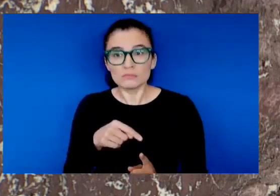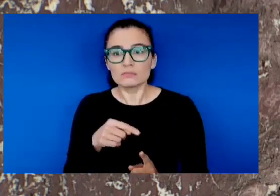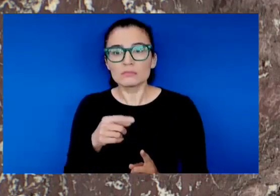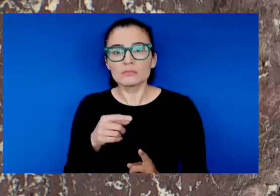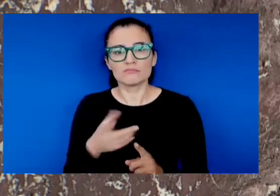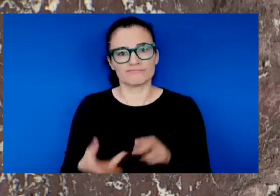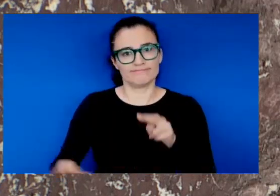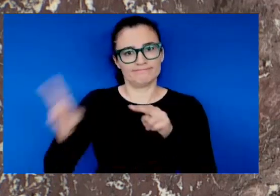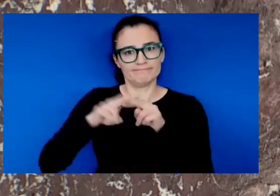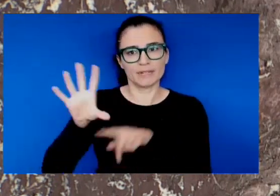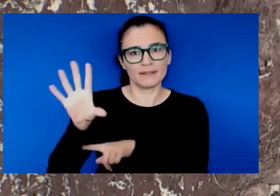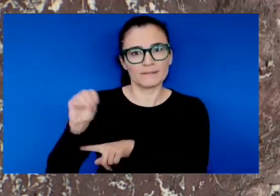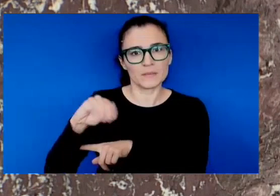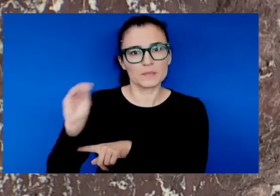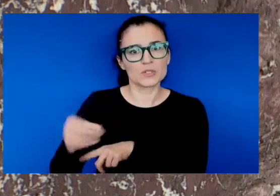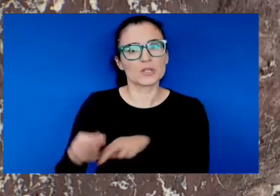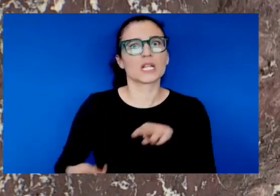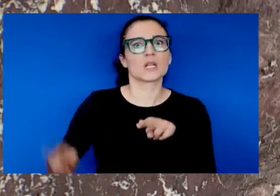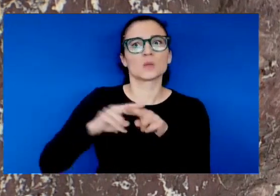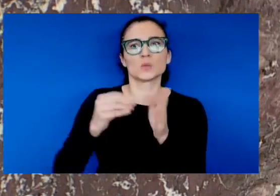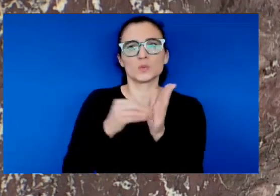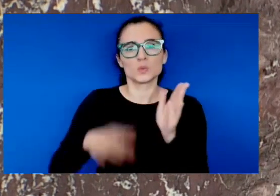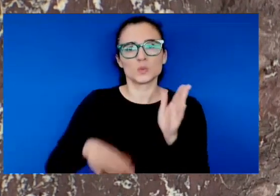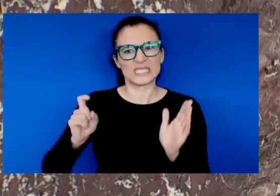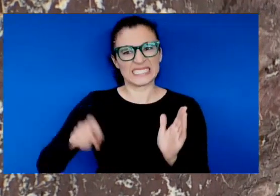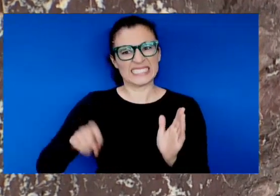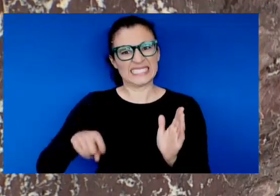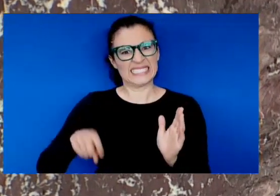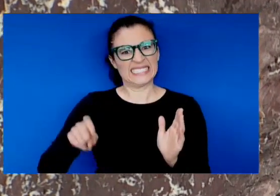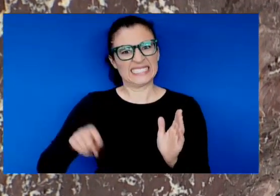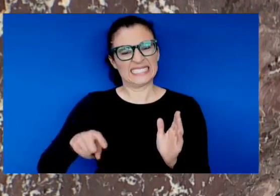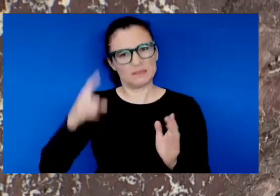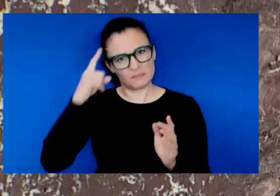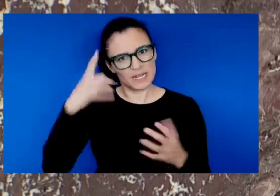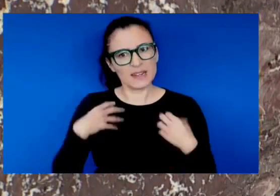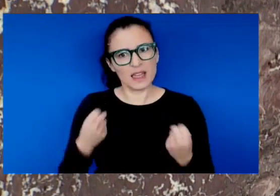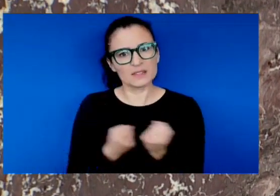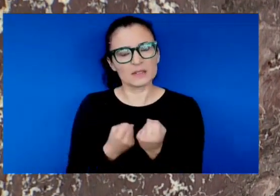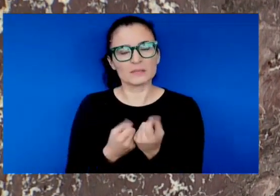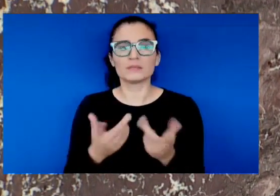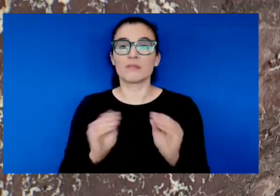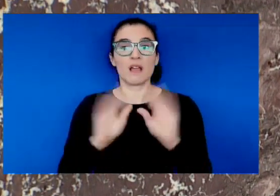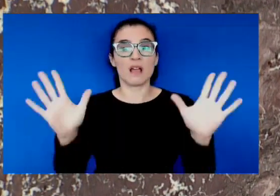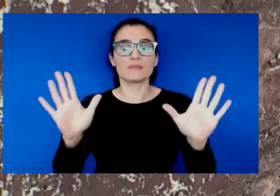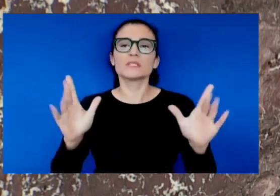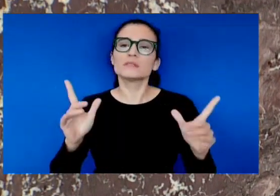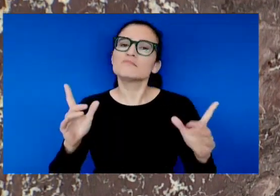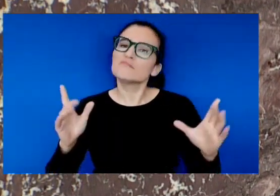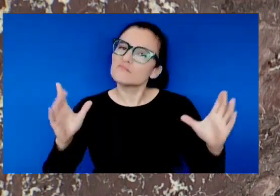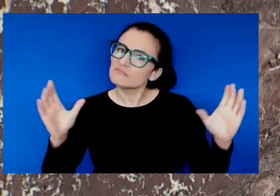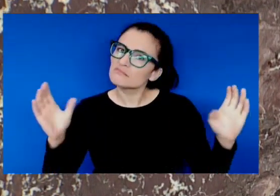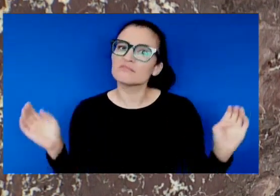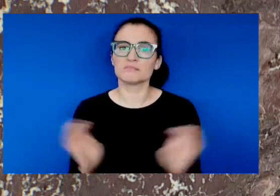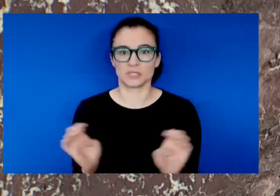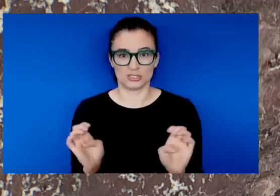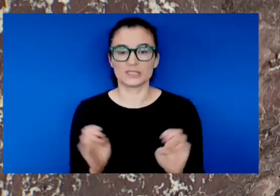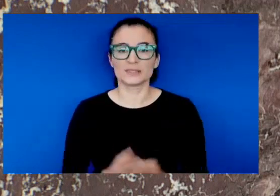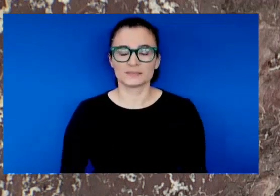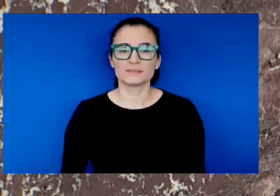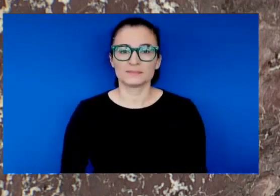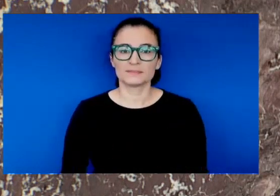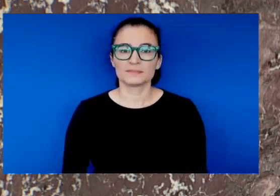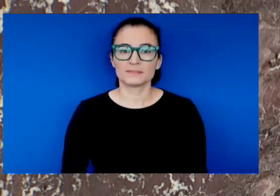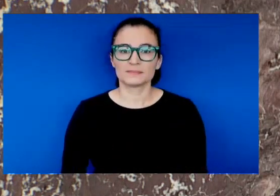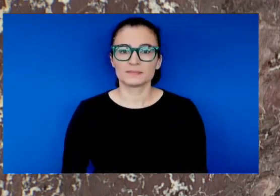This underscores a crisis under this Premier's watch. Alarming reports reveal that not just students, but university